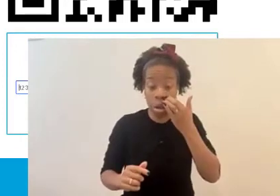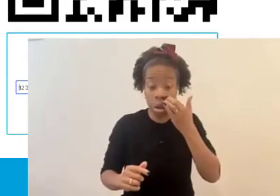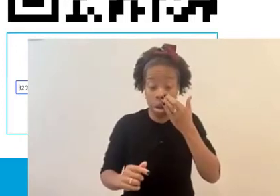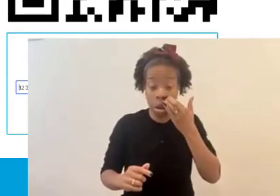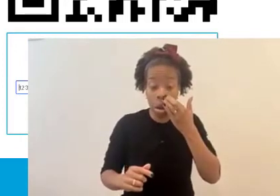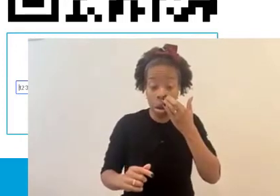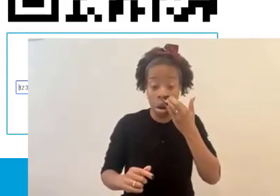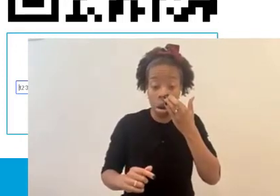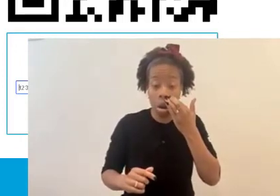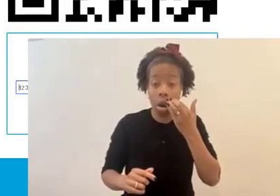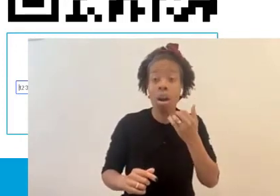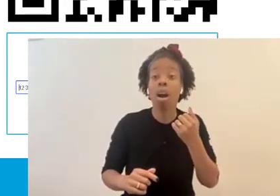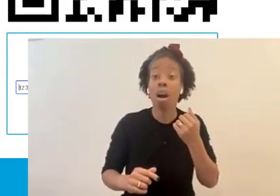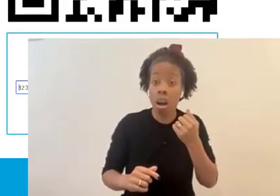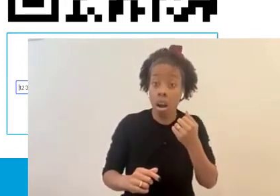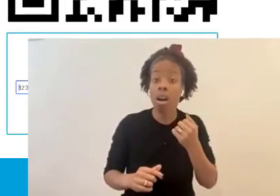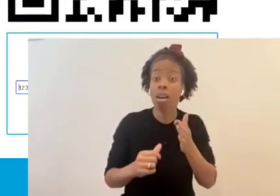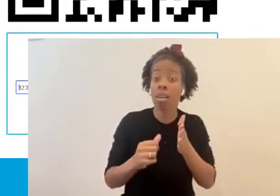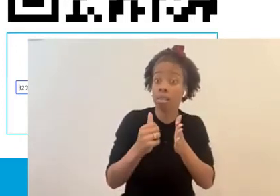having a look?